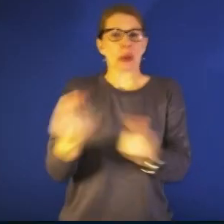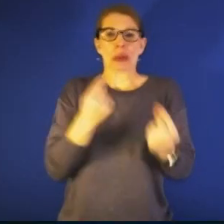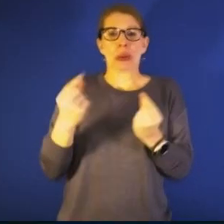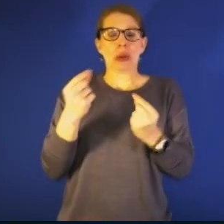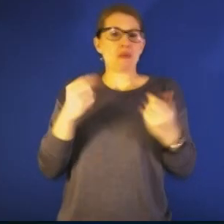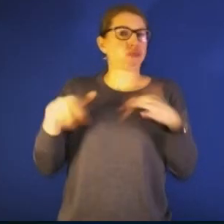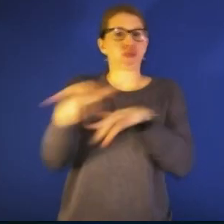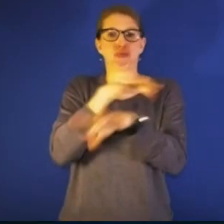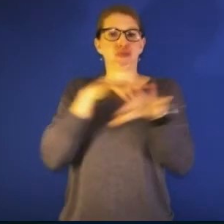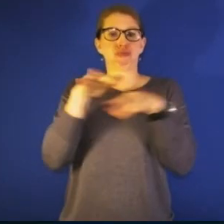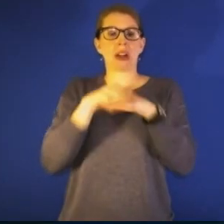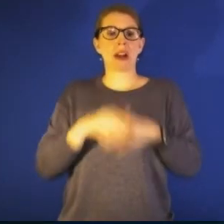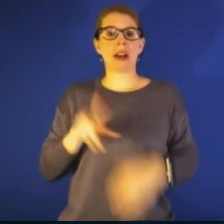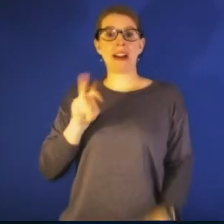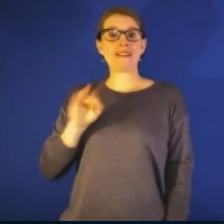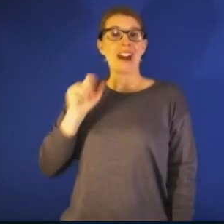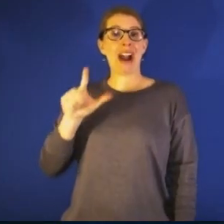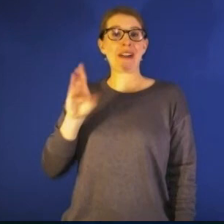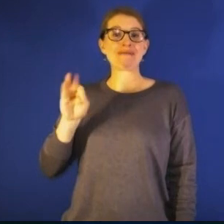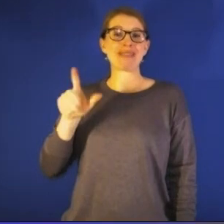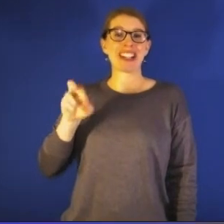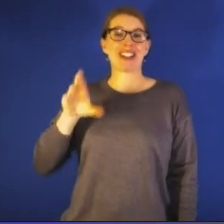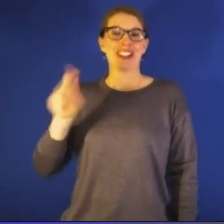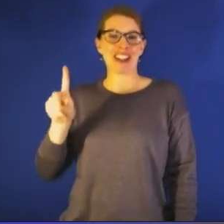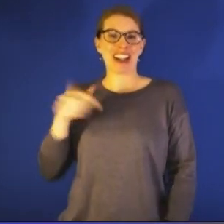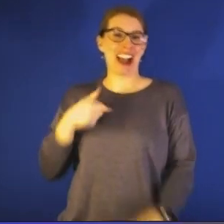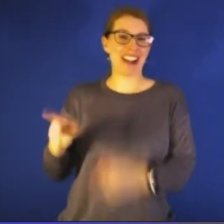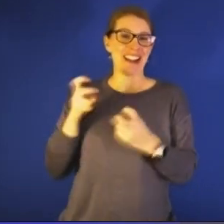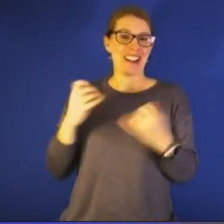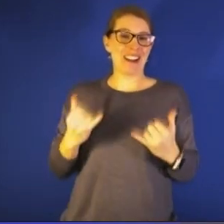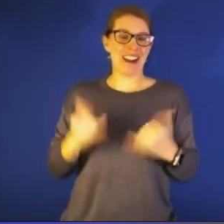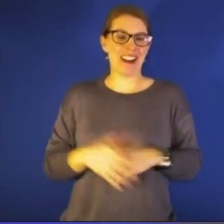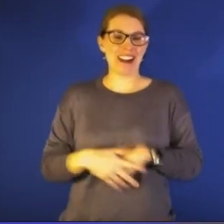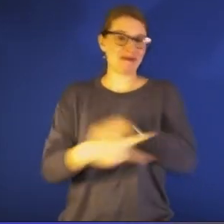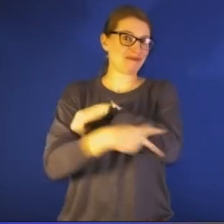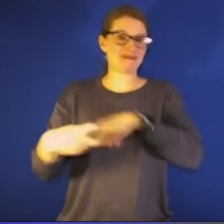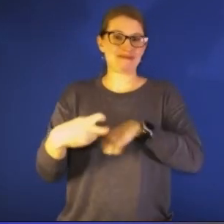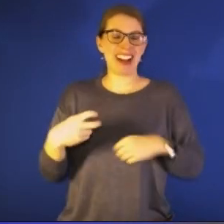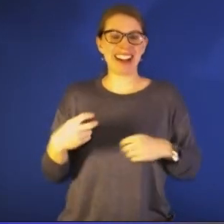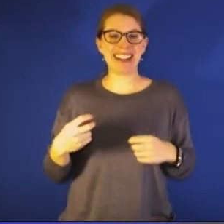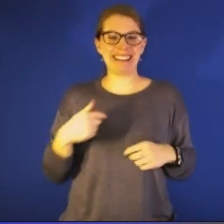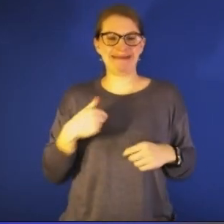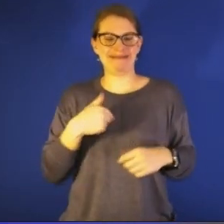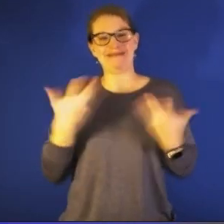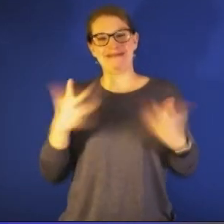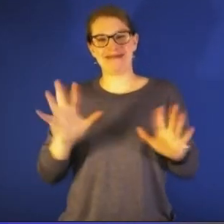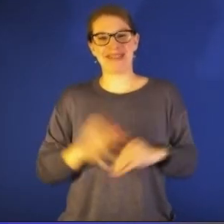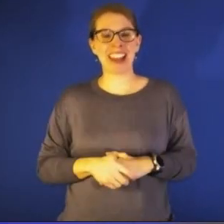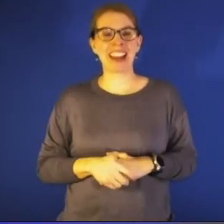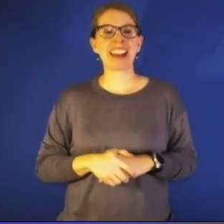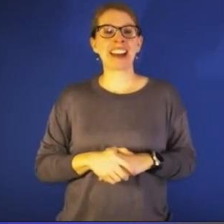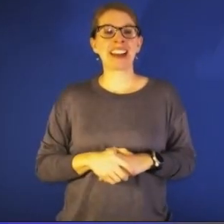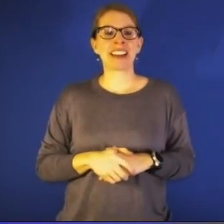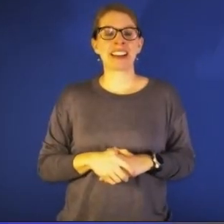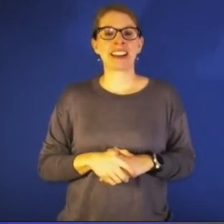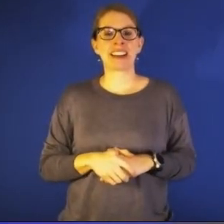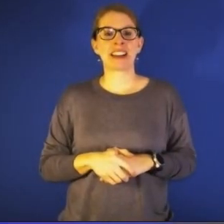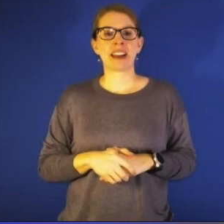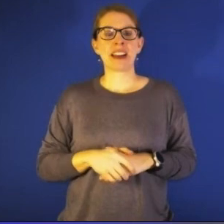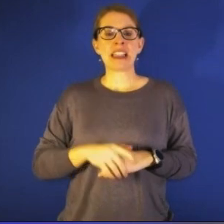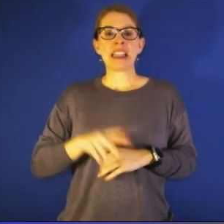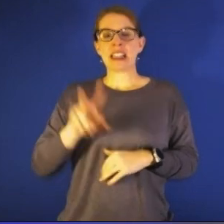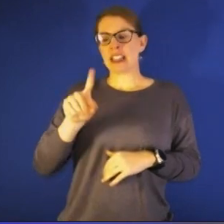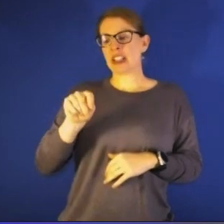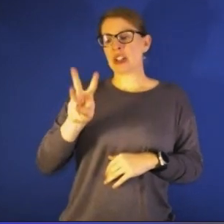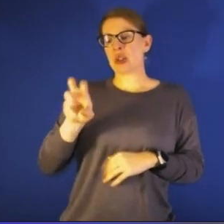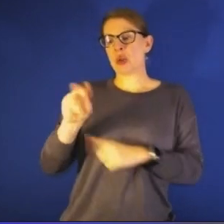viral blizzard, I'm going to steal it right now, yeah. Dr. I've taken it over. No, but it's really the twin-demic, right? It's both